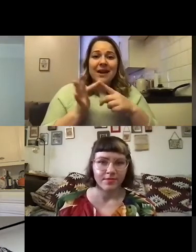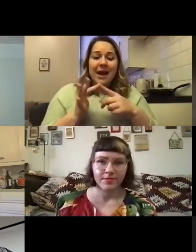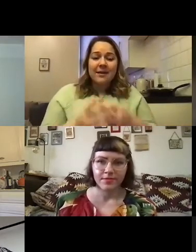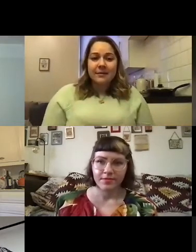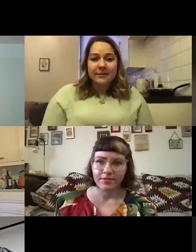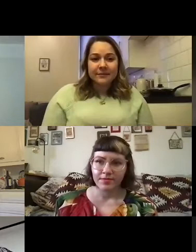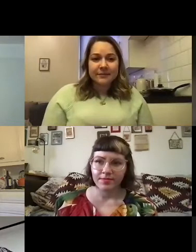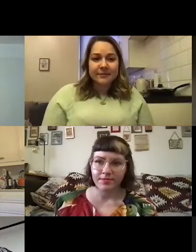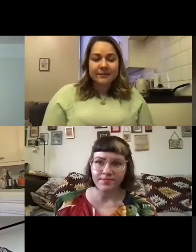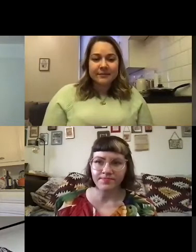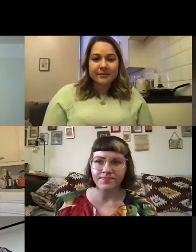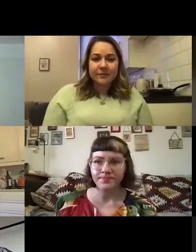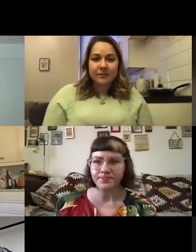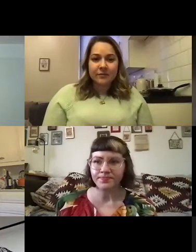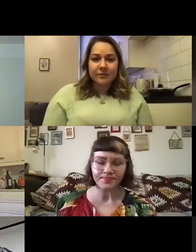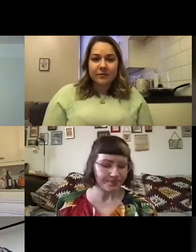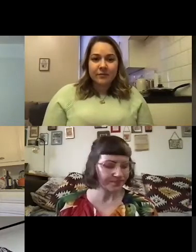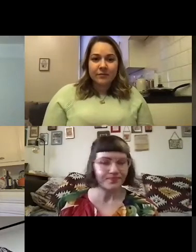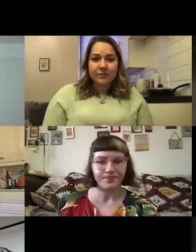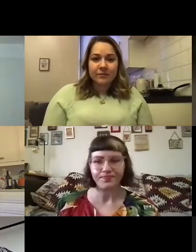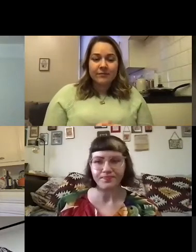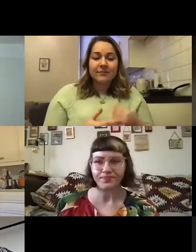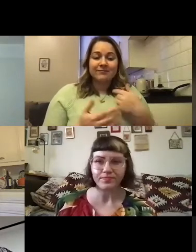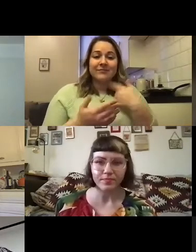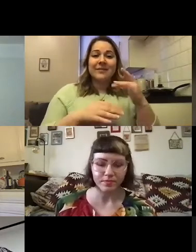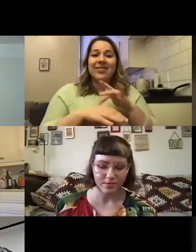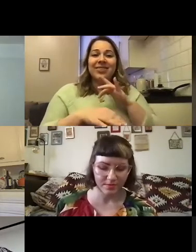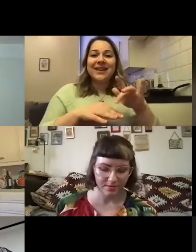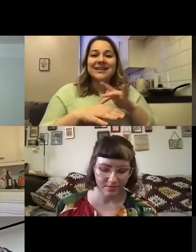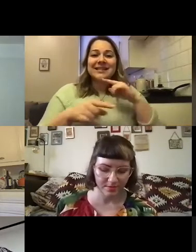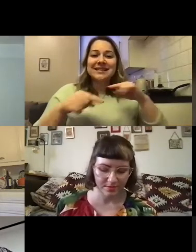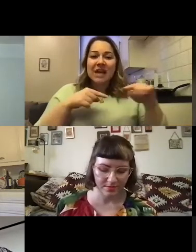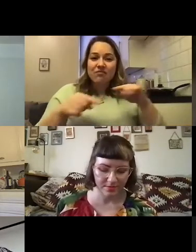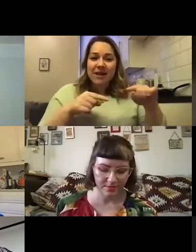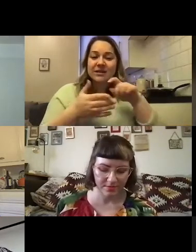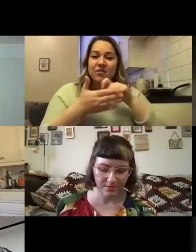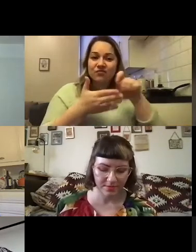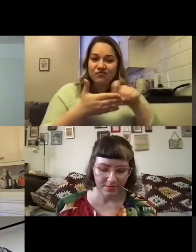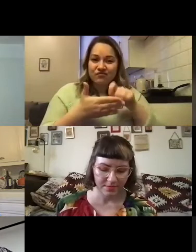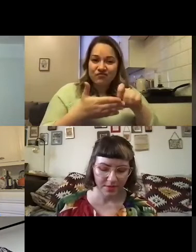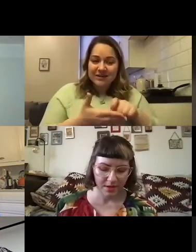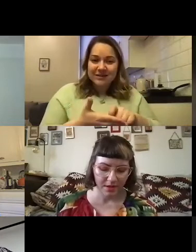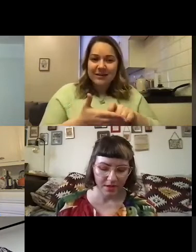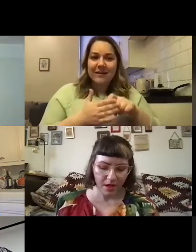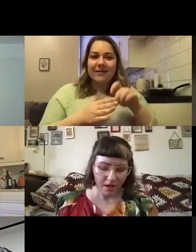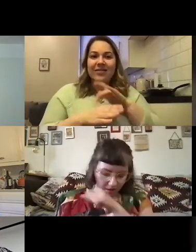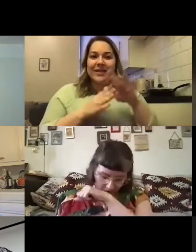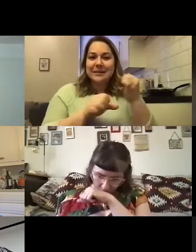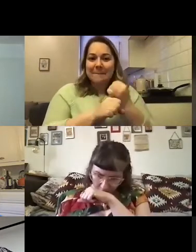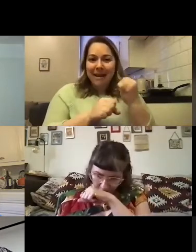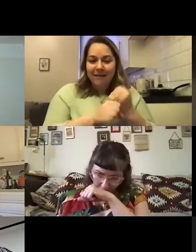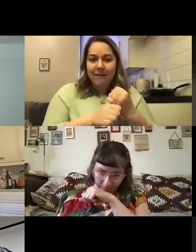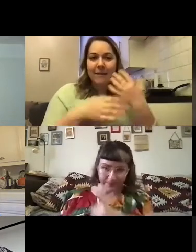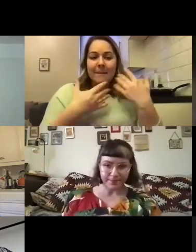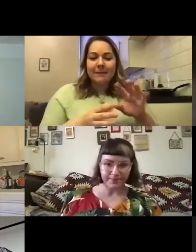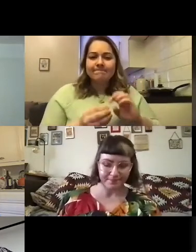Yeah, hello. So I'm a theatre director and a writer, theatre maker. I've been making plays